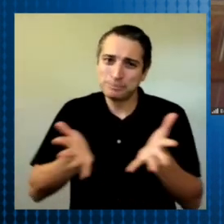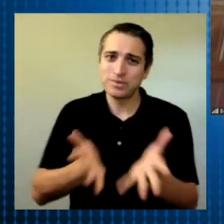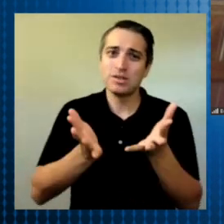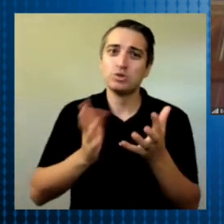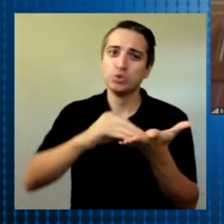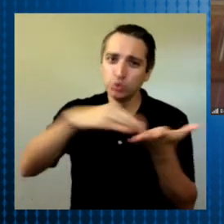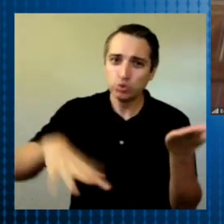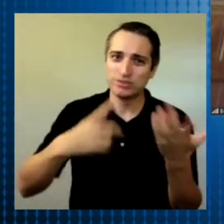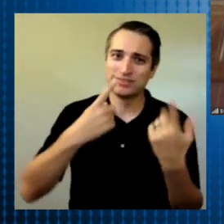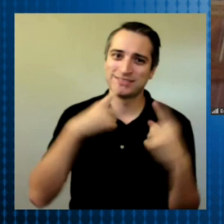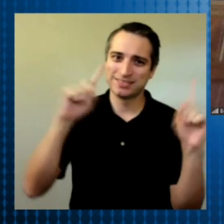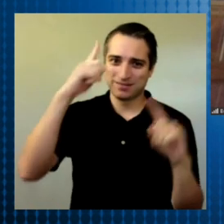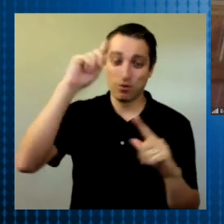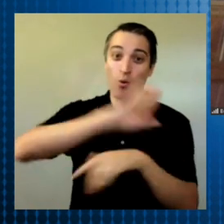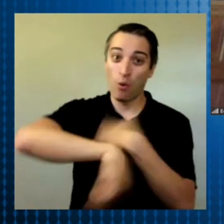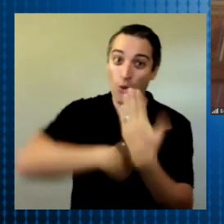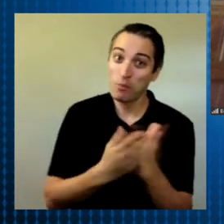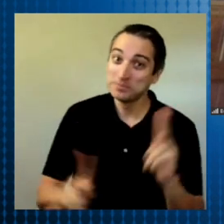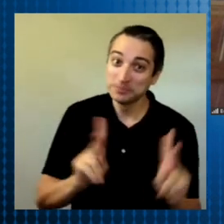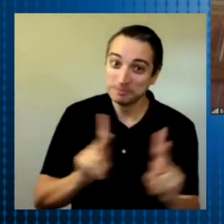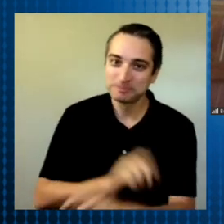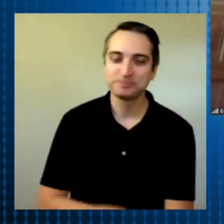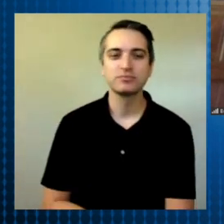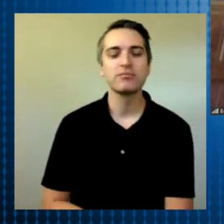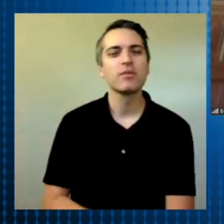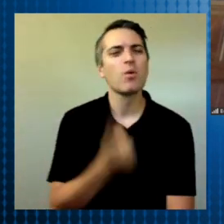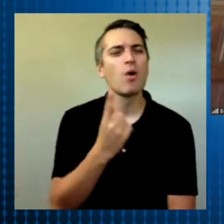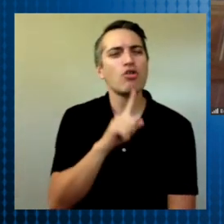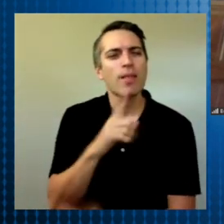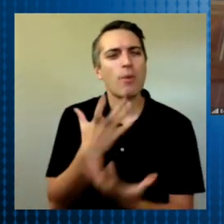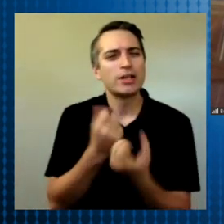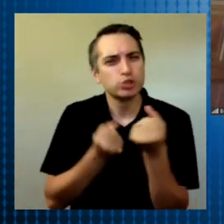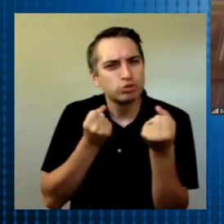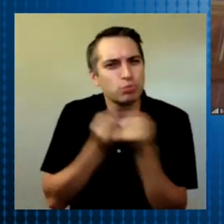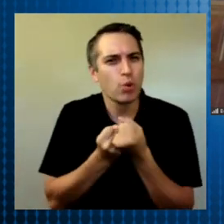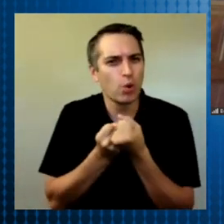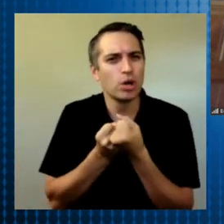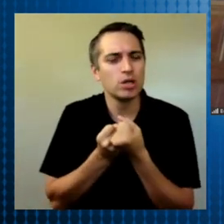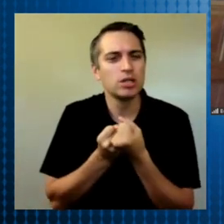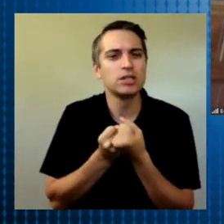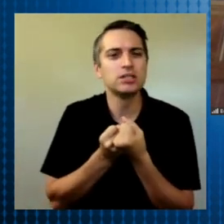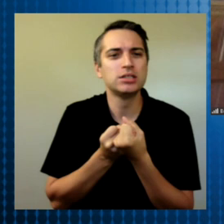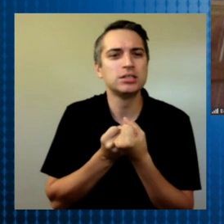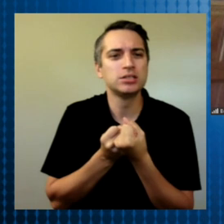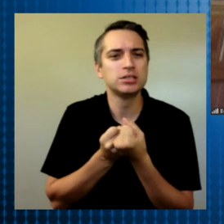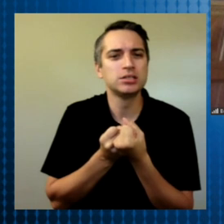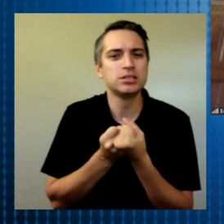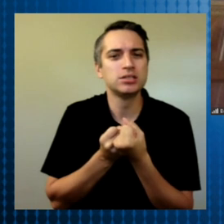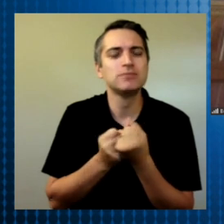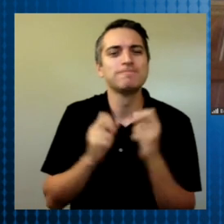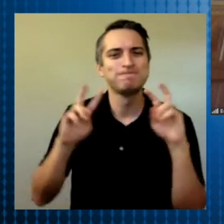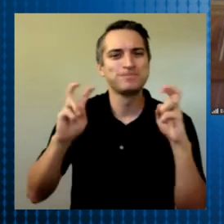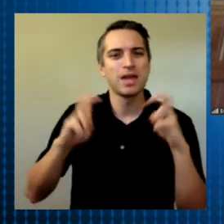of the things that I'm so pleased that he really wanted to support early on was the closing